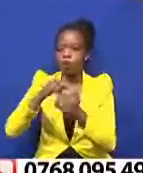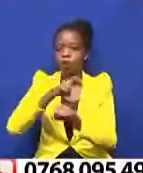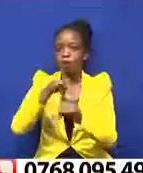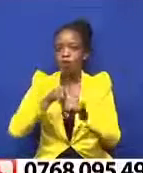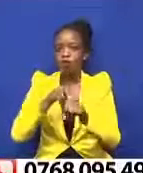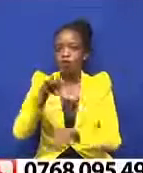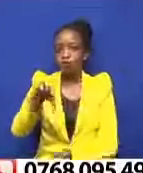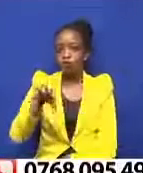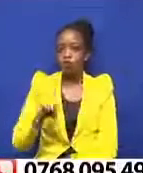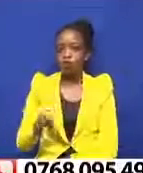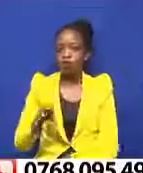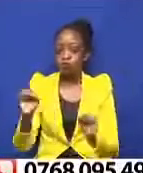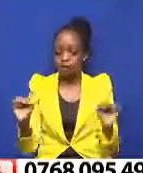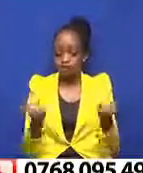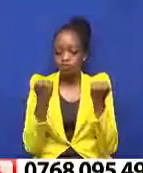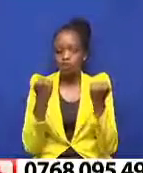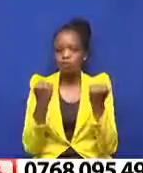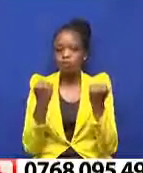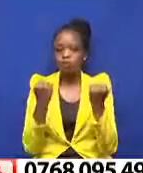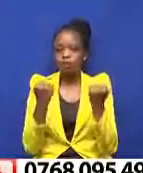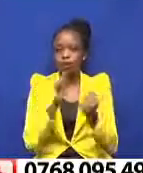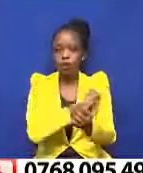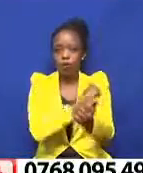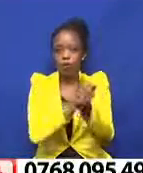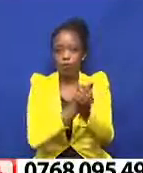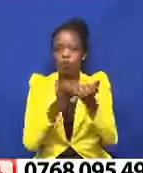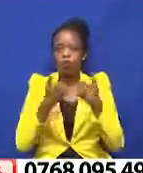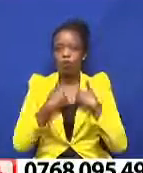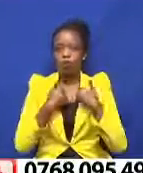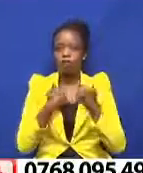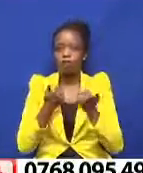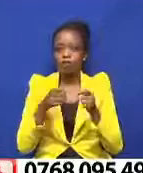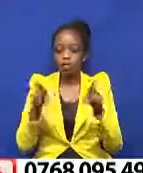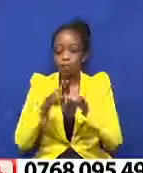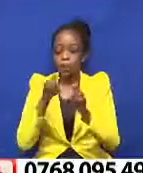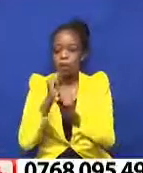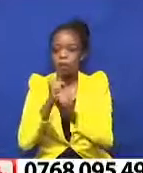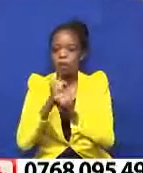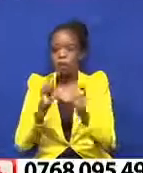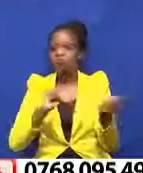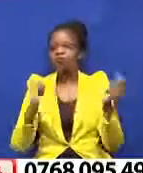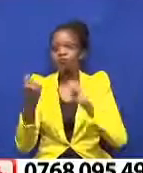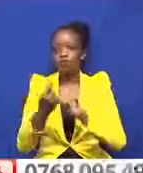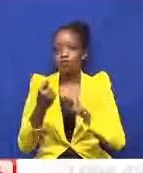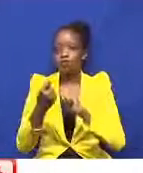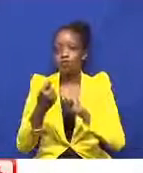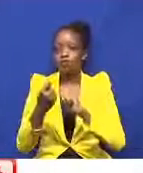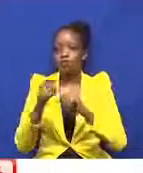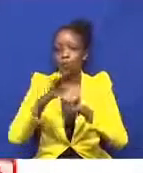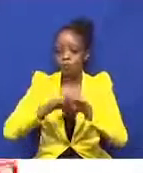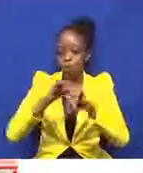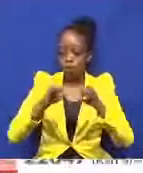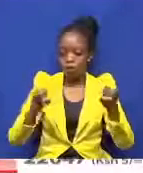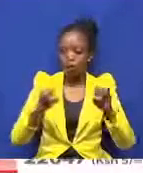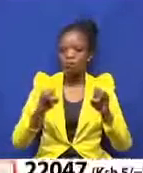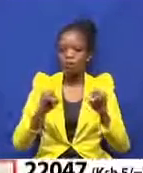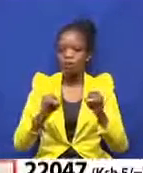and Safety Authority to enable a seamless working transition. The platform will be rolled out in other